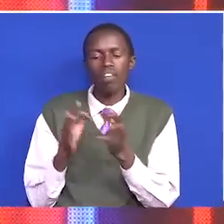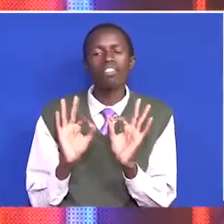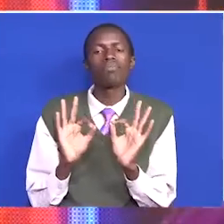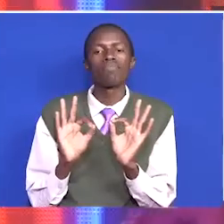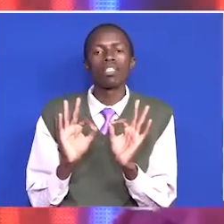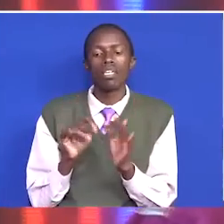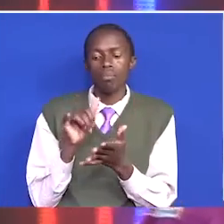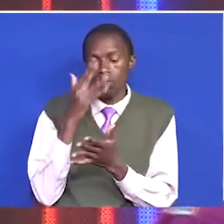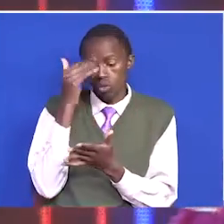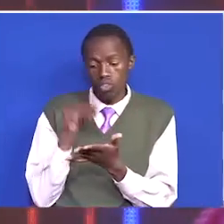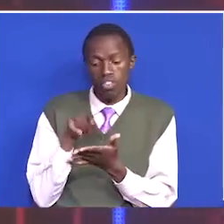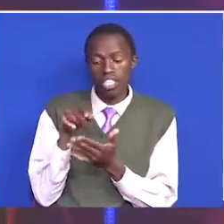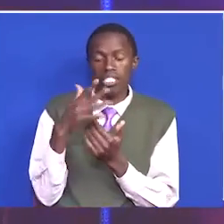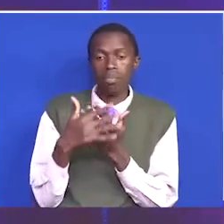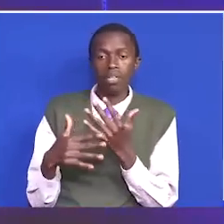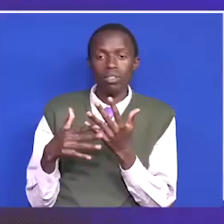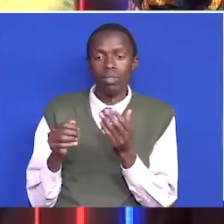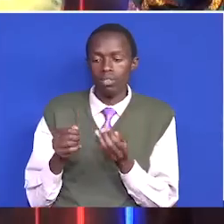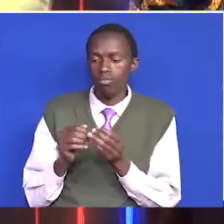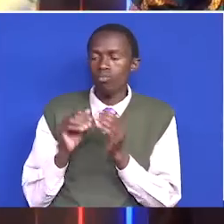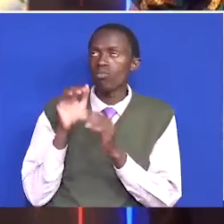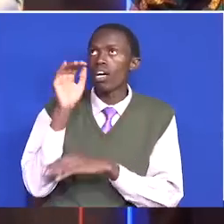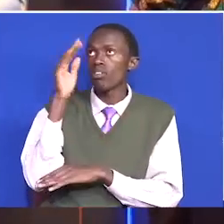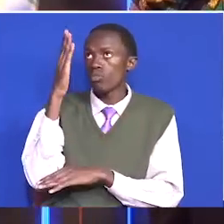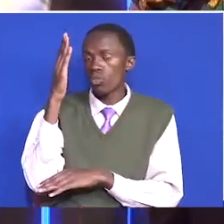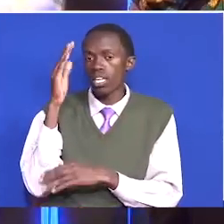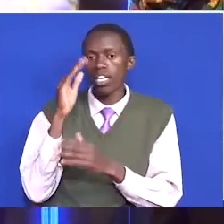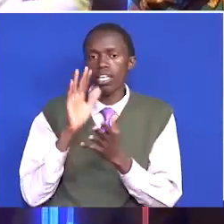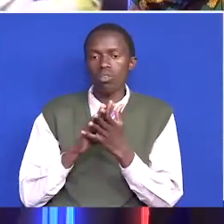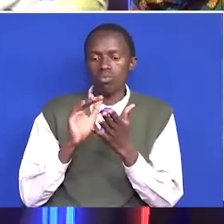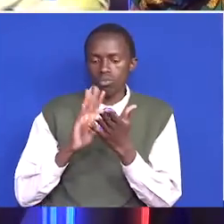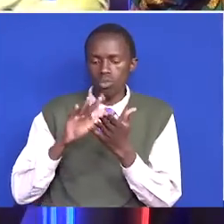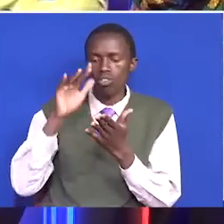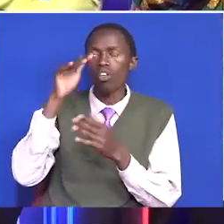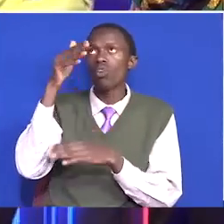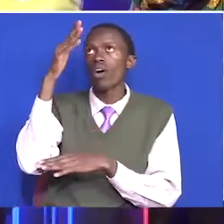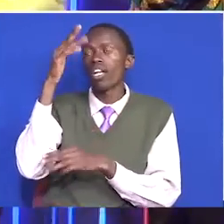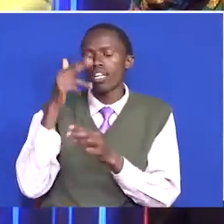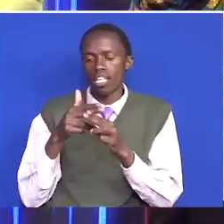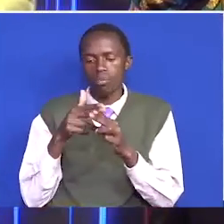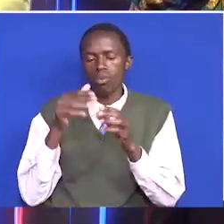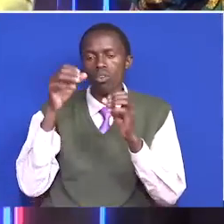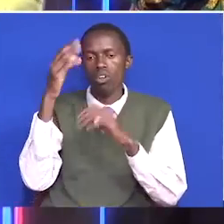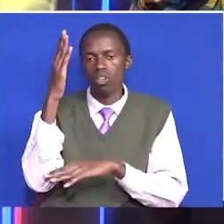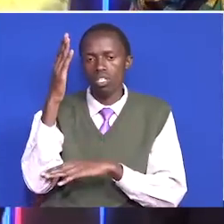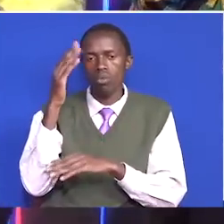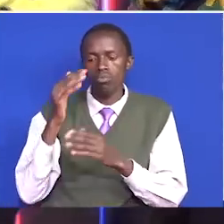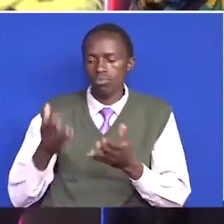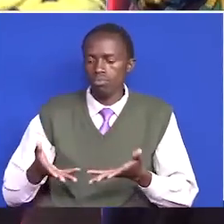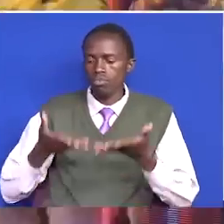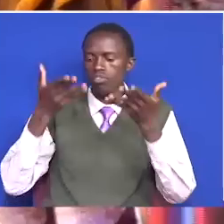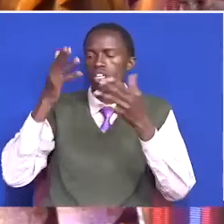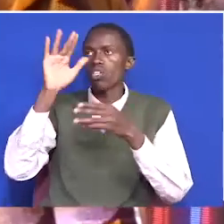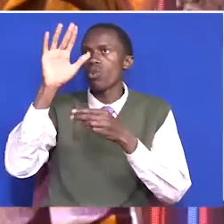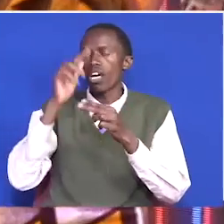Hallelujah. Because of the blood, we have access to you. Yes. And we glorify your name, oh Jehovah. We magnify your name,